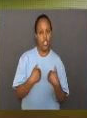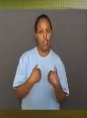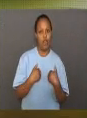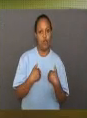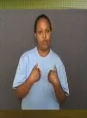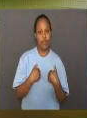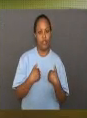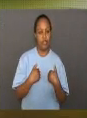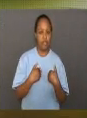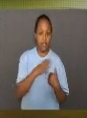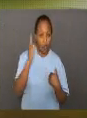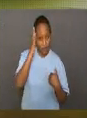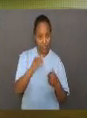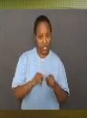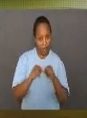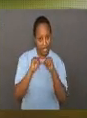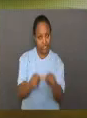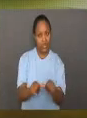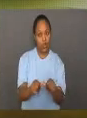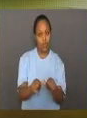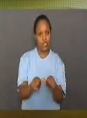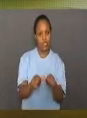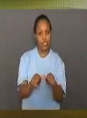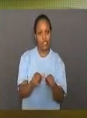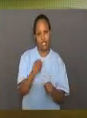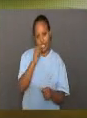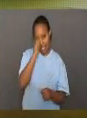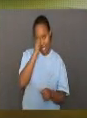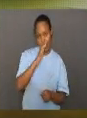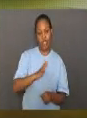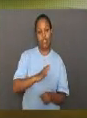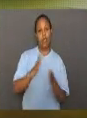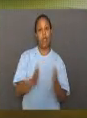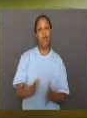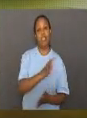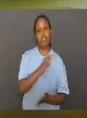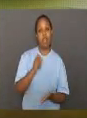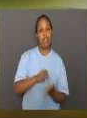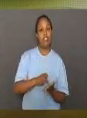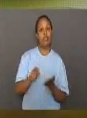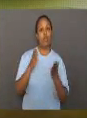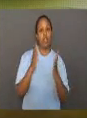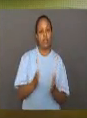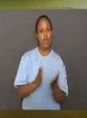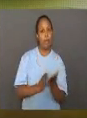continue to exist for the respect of human and democratic